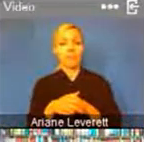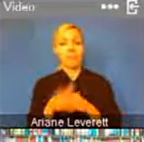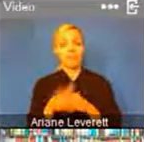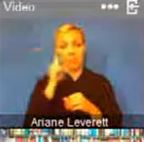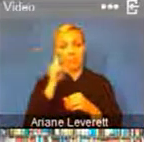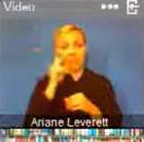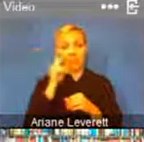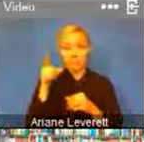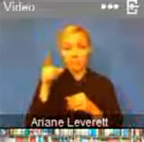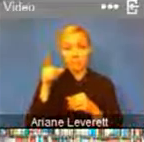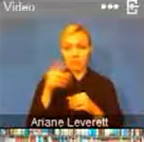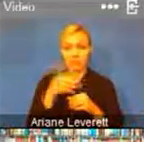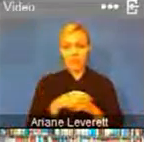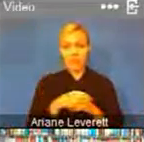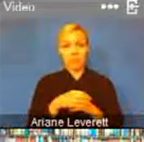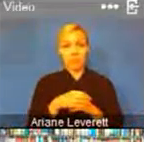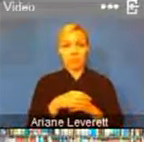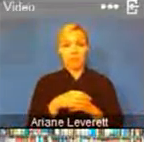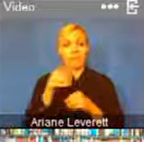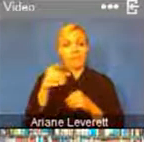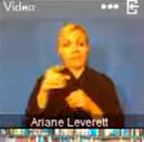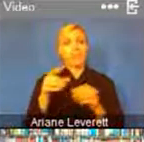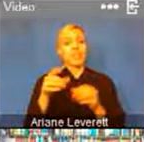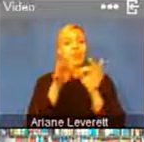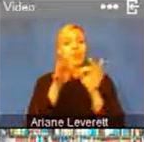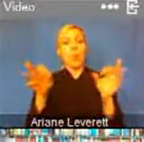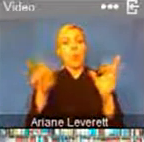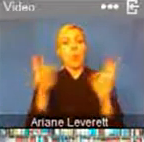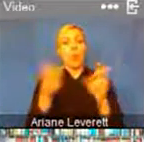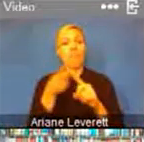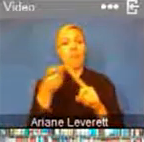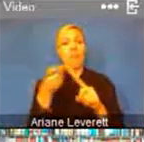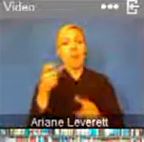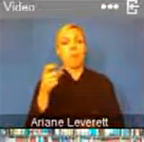discuss afterwards problems and challenges.